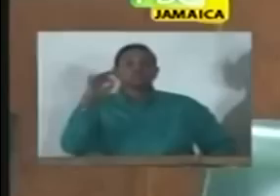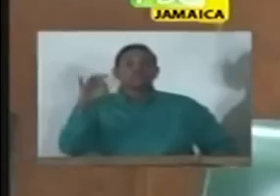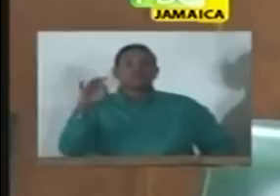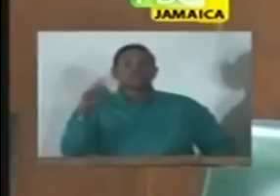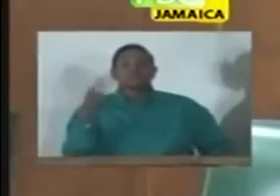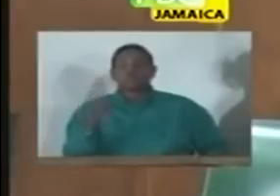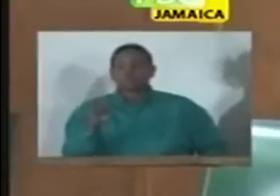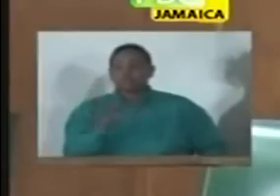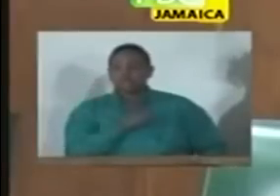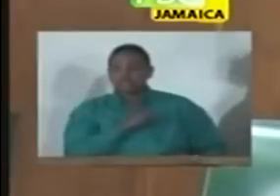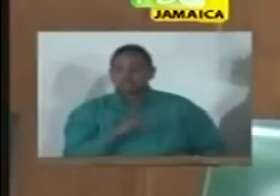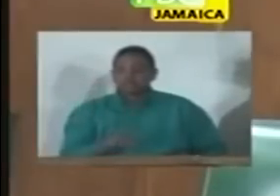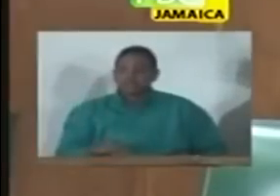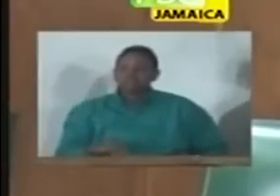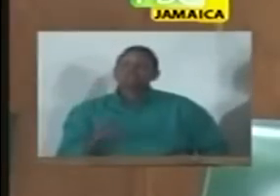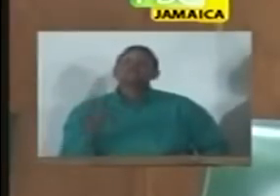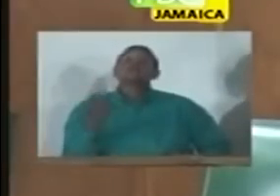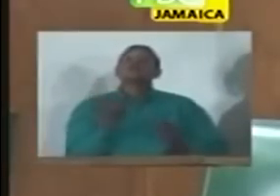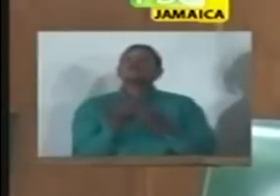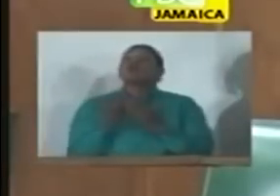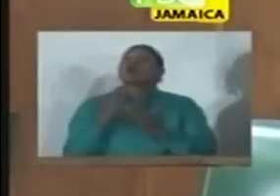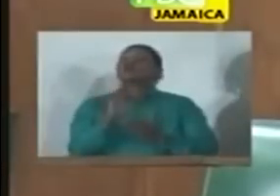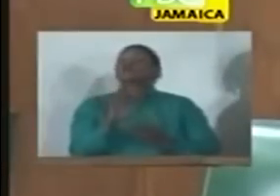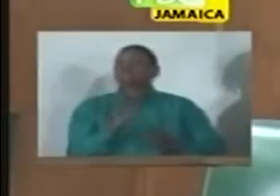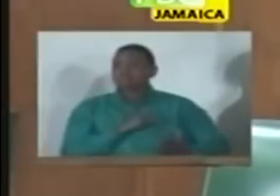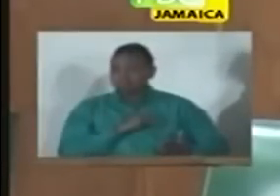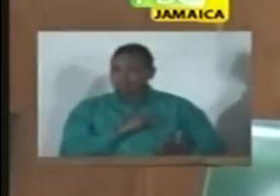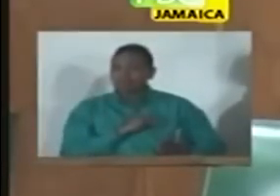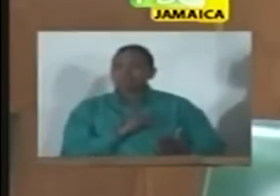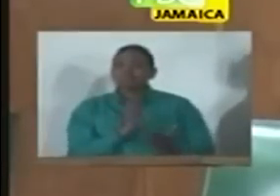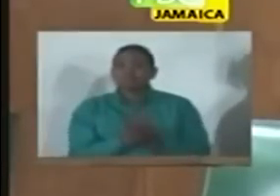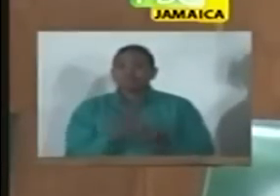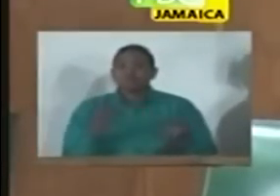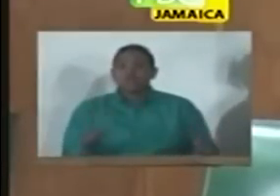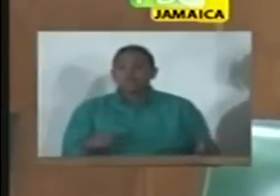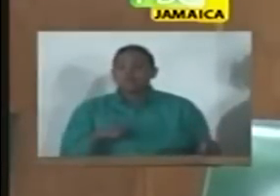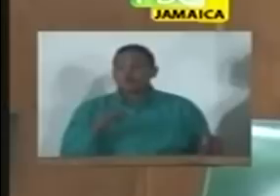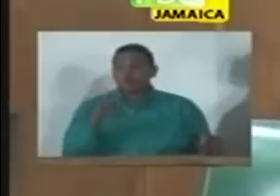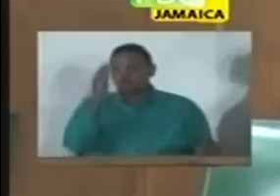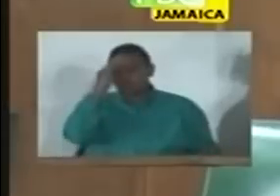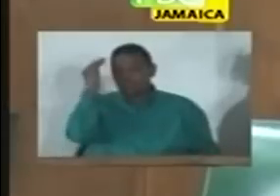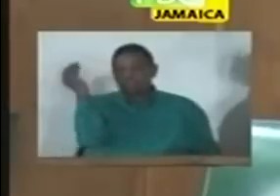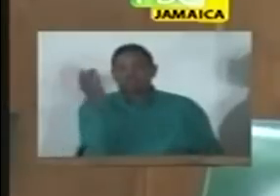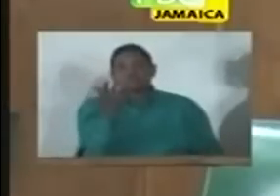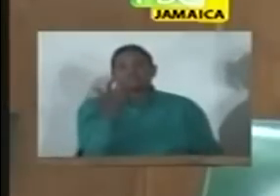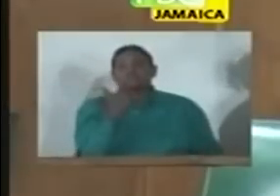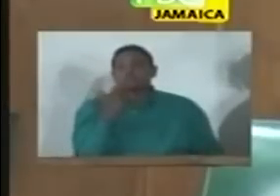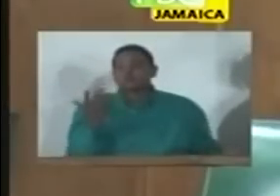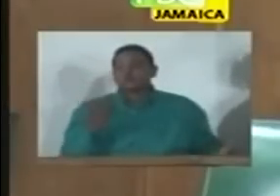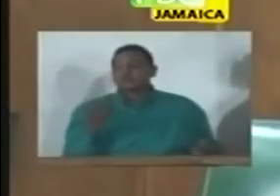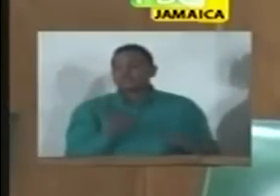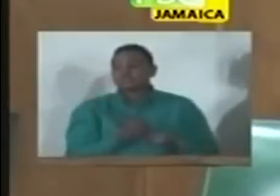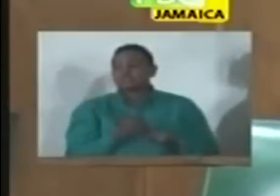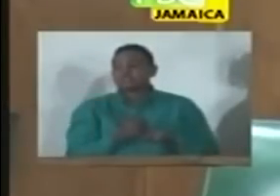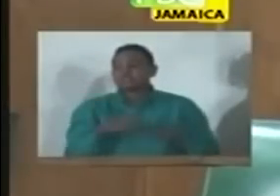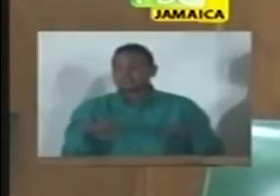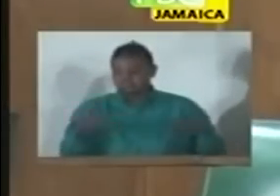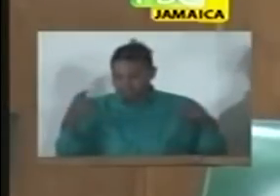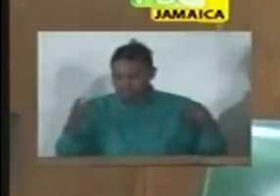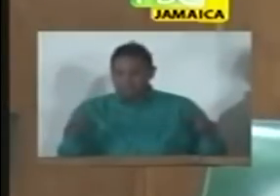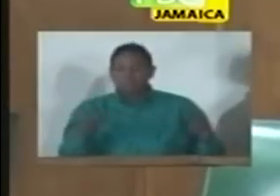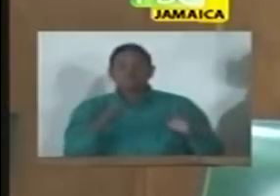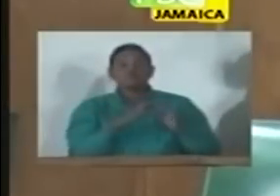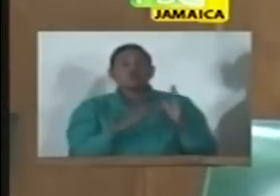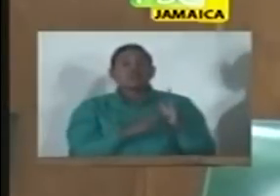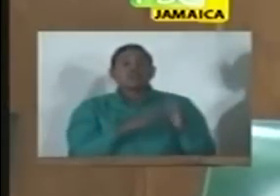adopted. Prior to its adoption, Mr. President, I'd like to just bring to your attention that the matter was taken at the Regulations Committee. It